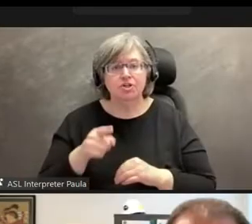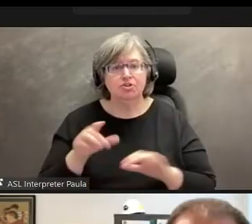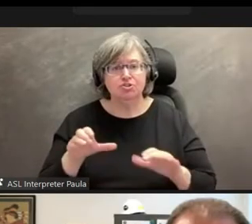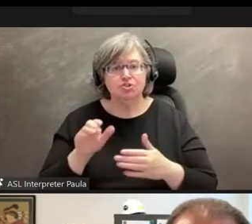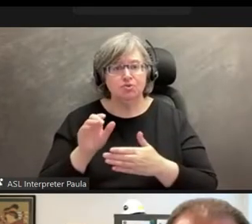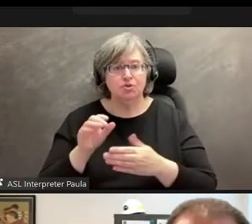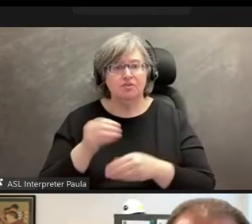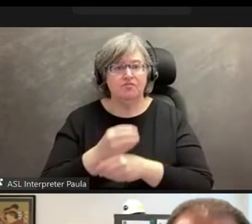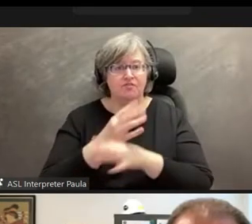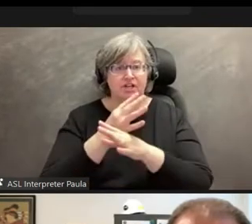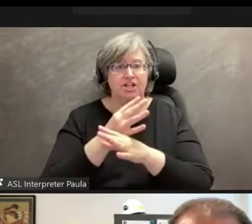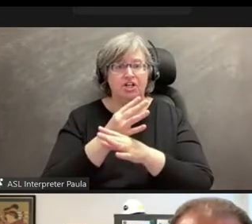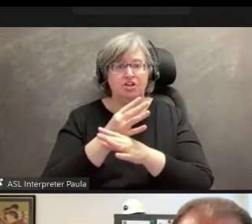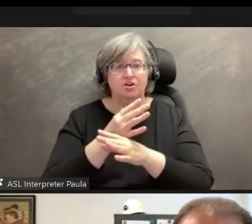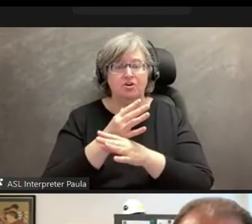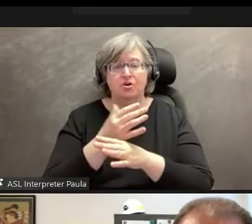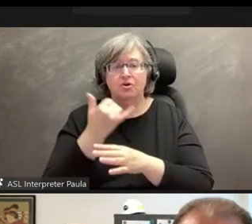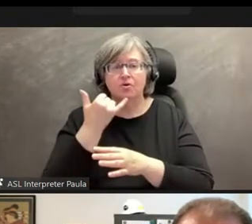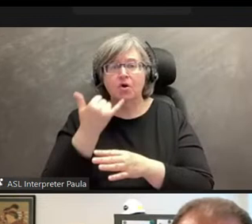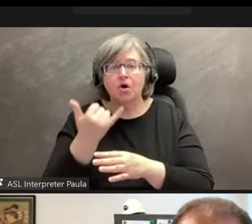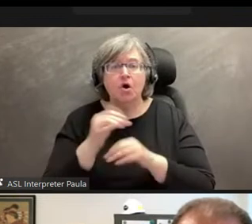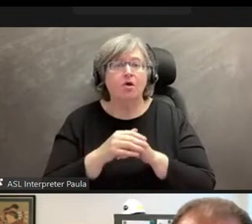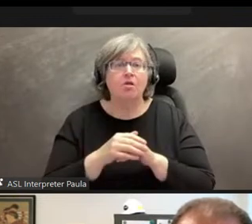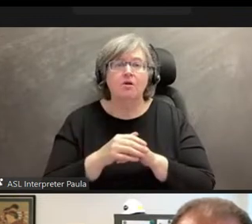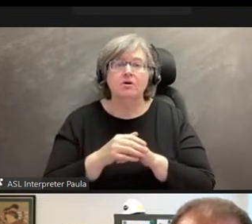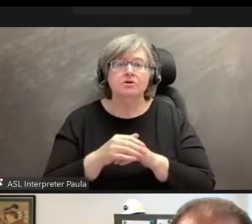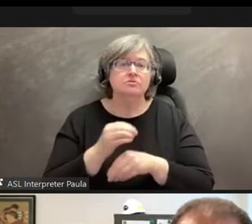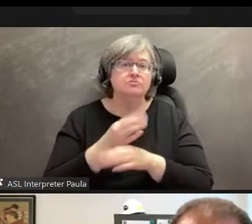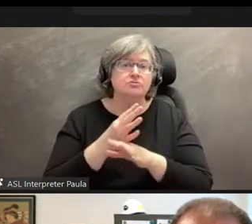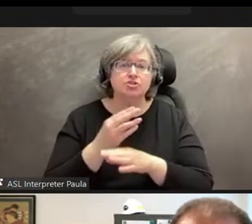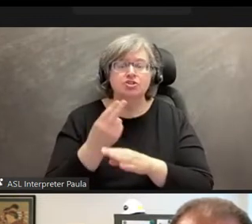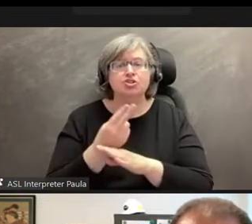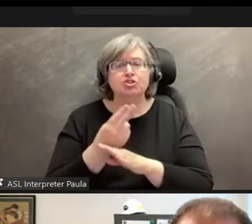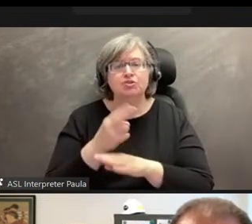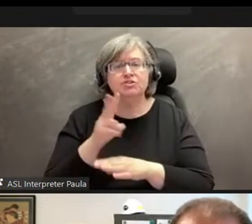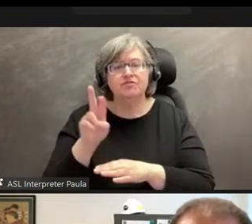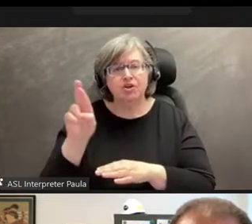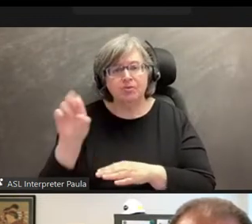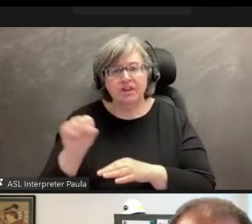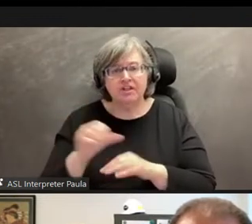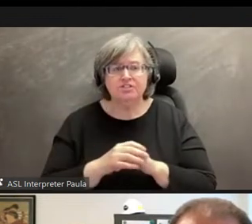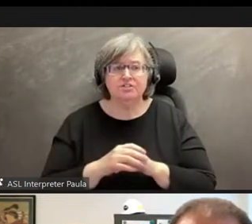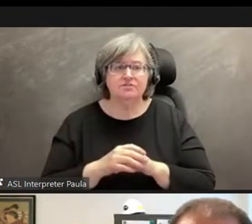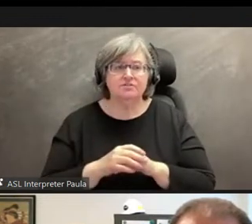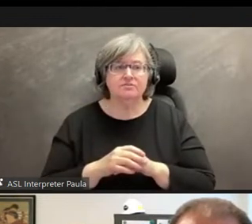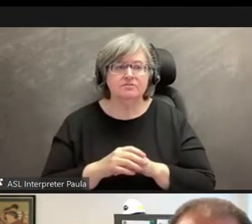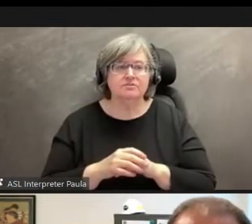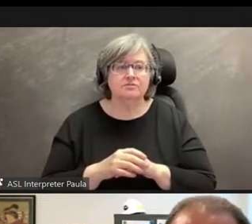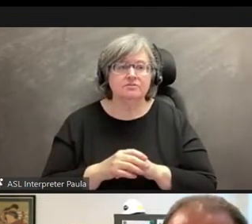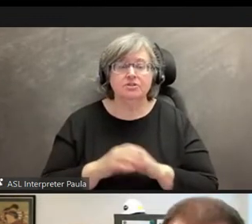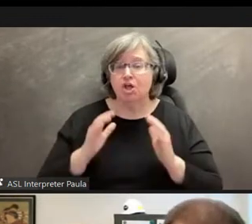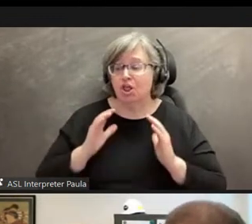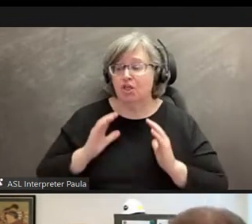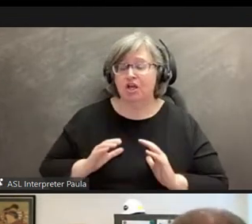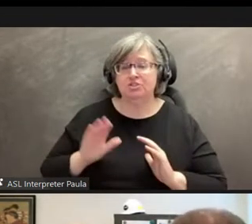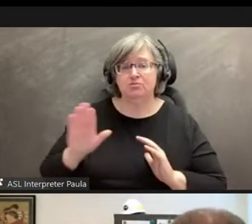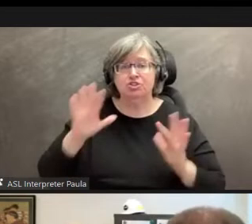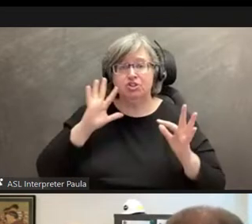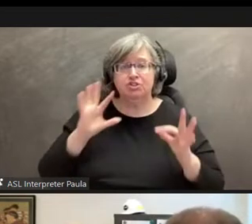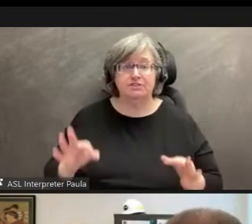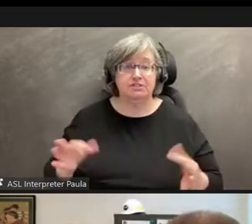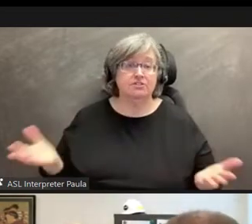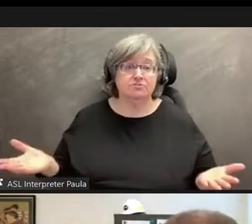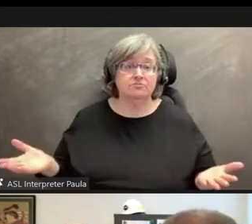video call, or do you use the relay? What do you? It's the customer's discretion. If